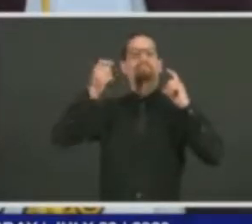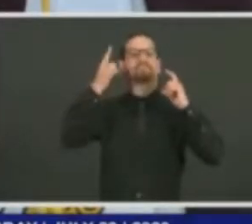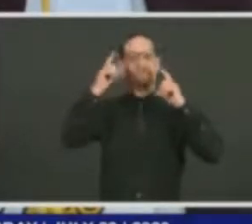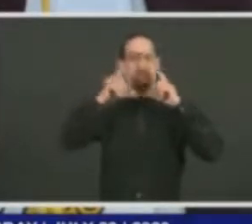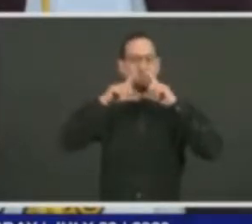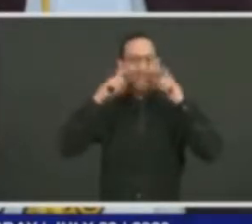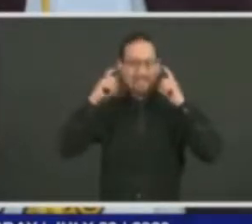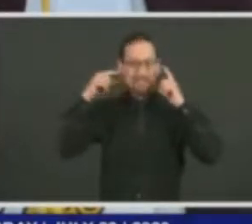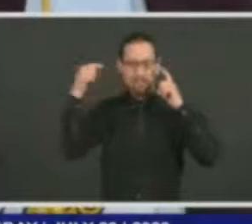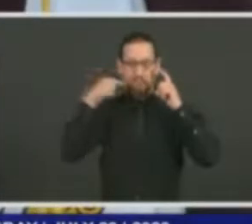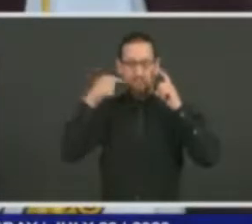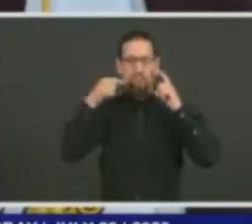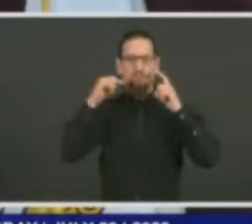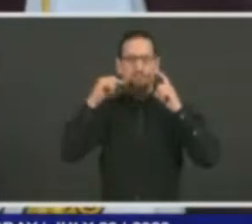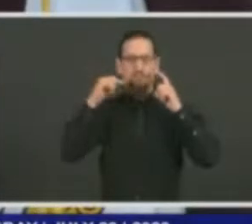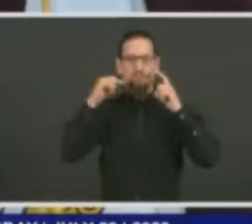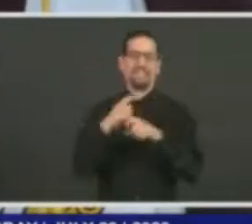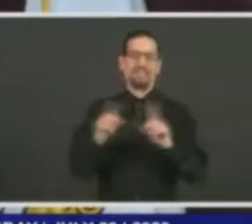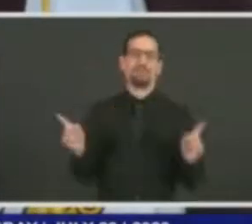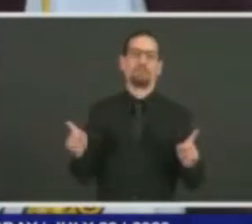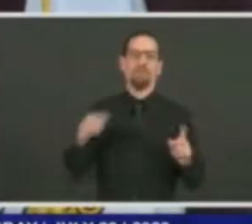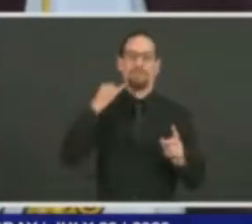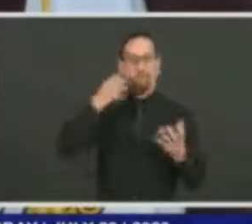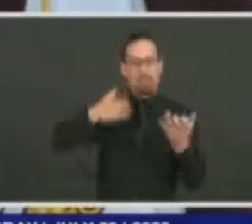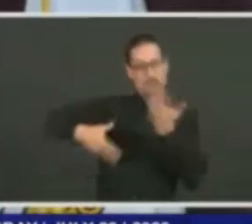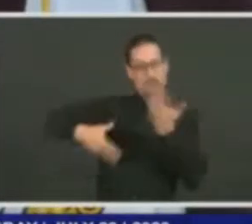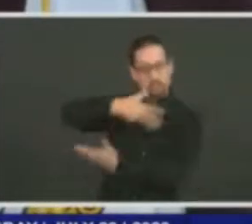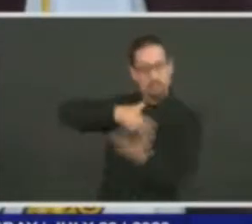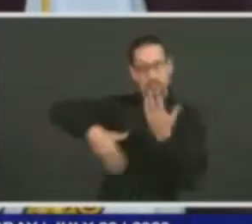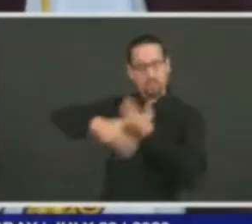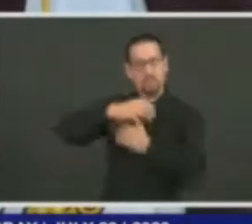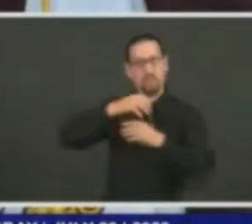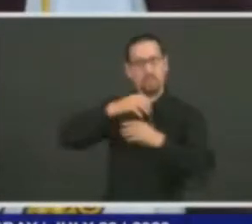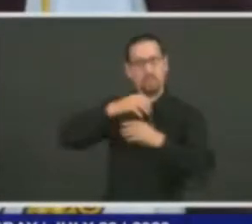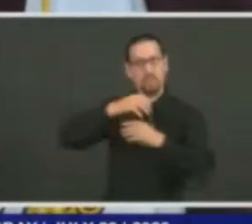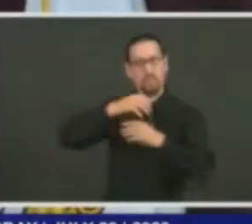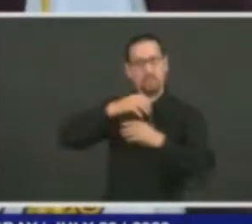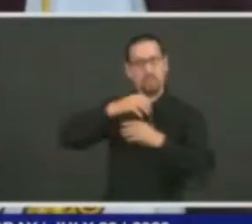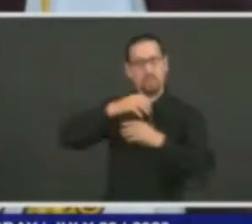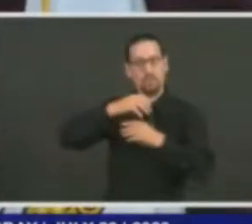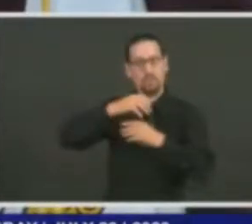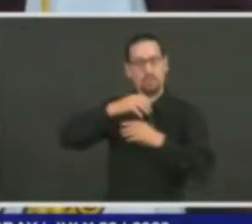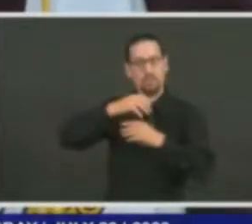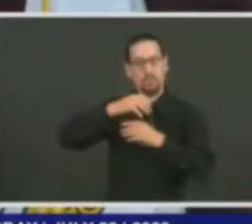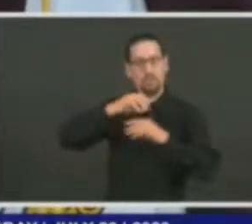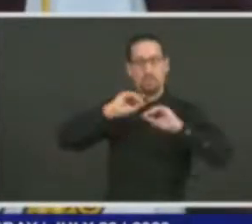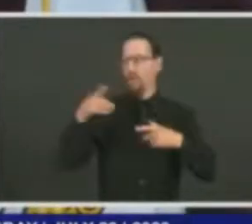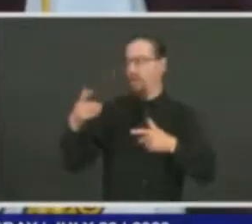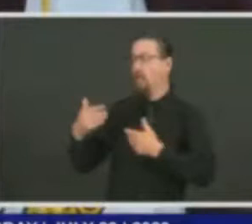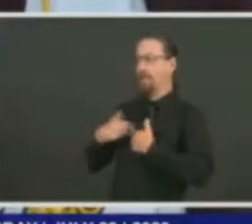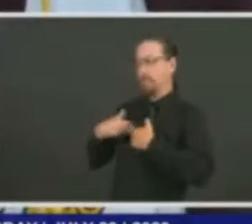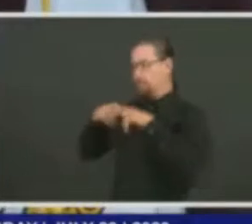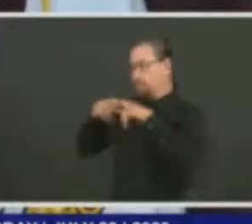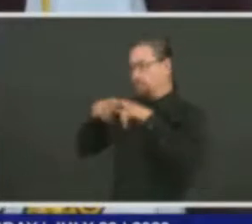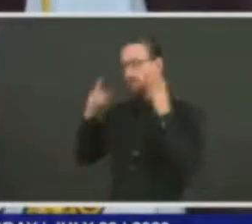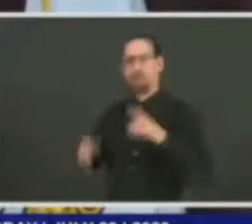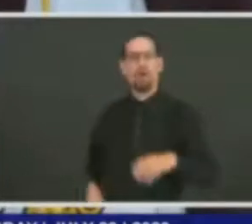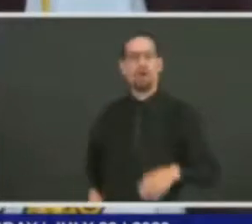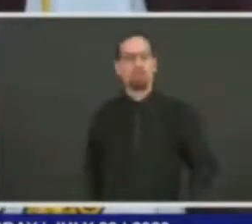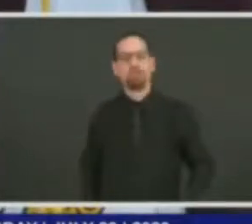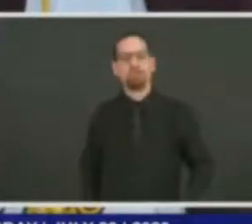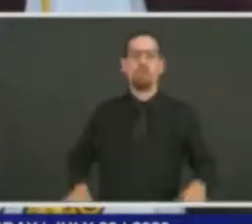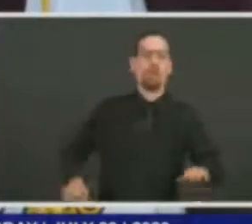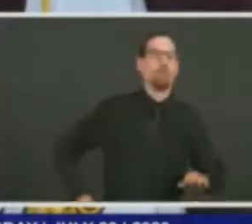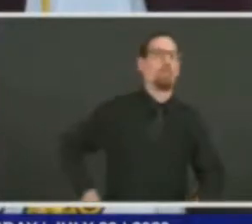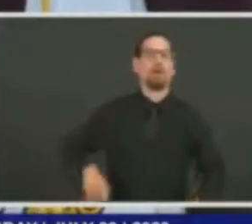you're in a social gathering and people do not have on masks, if you have one on and you're not wearing it properly, covering your mouth and